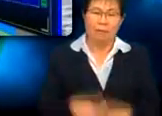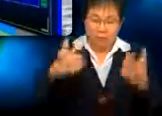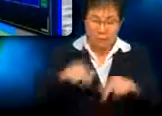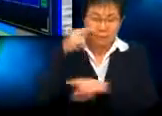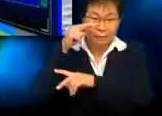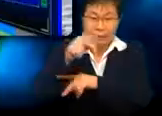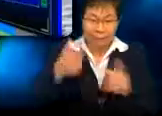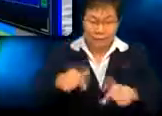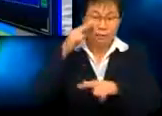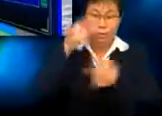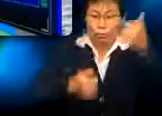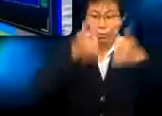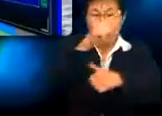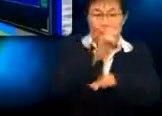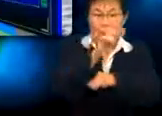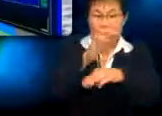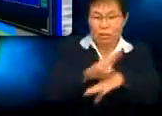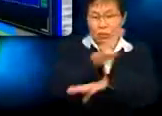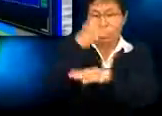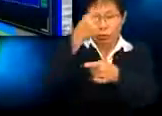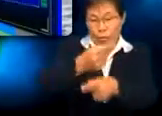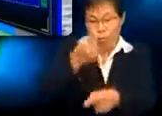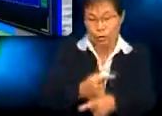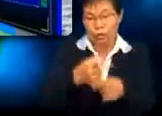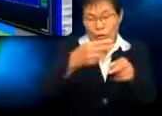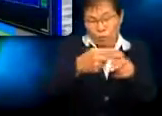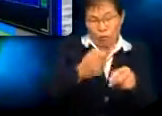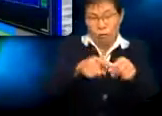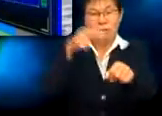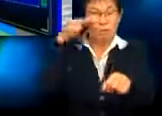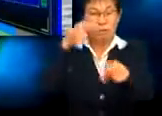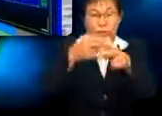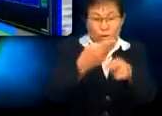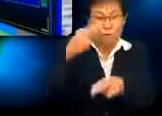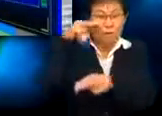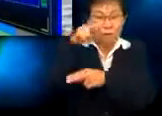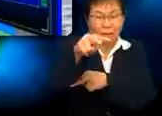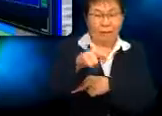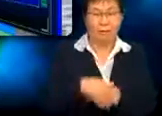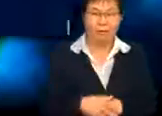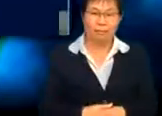Let's see which lens is used to correct short-sightedness.